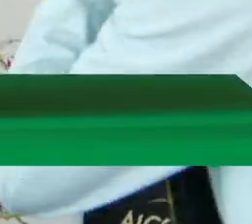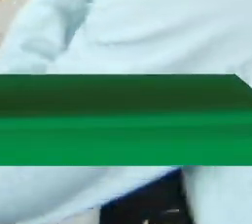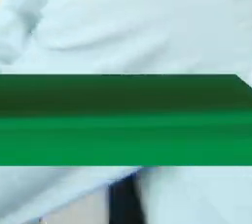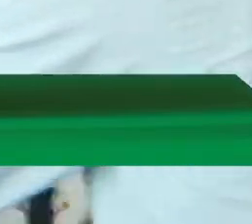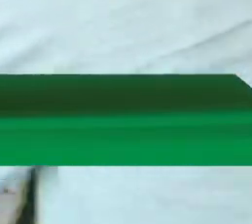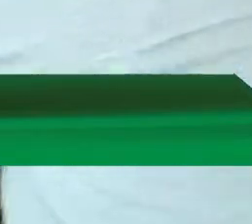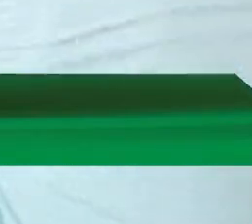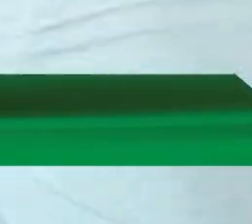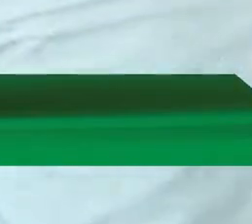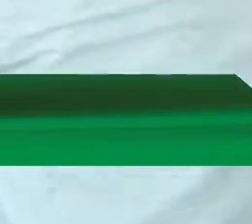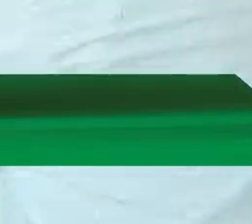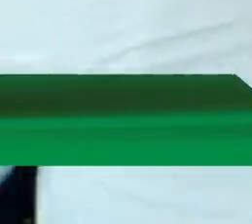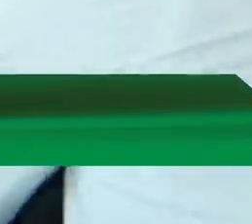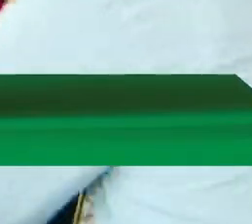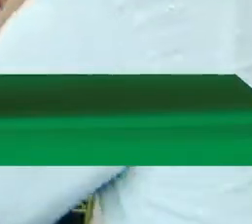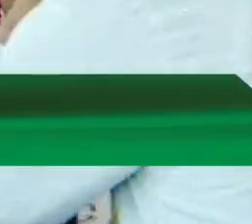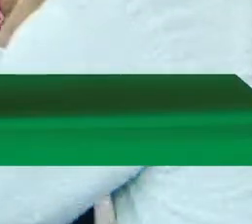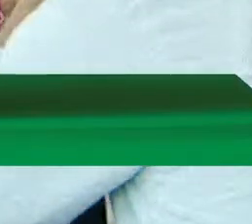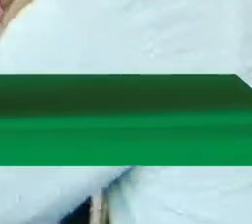abekho bona